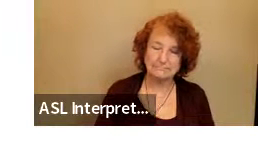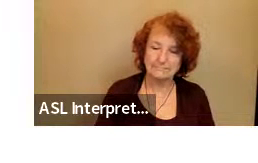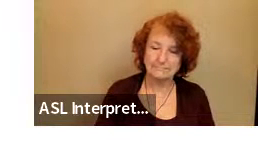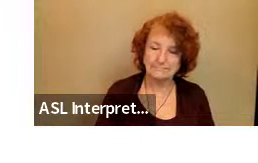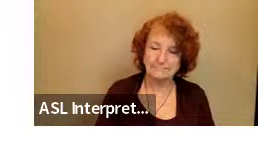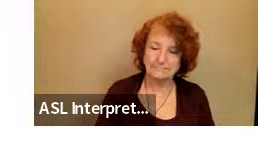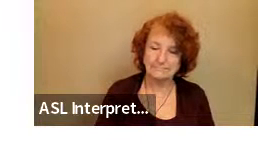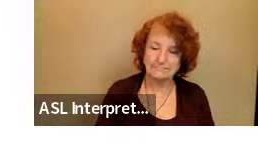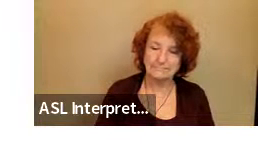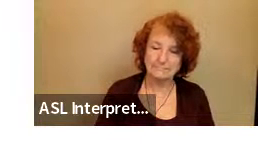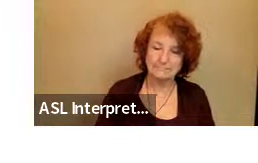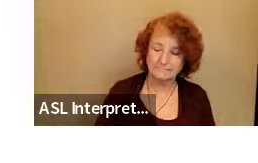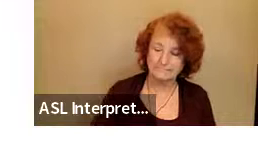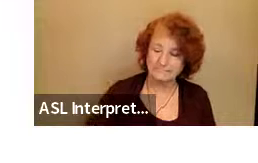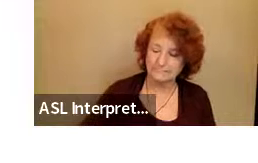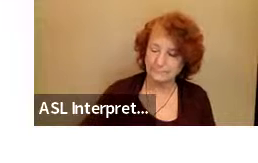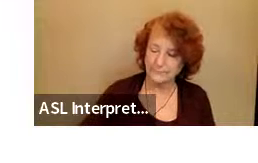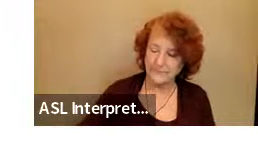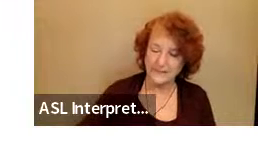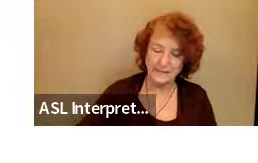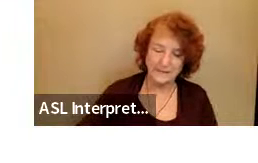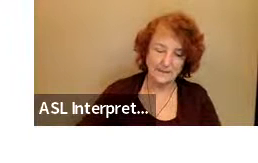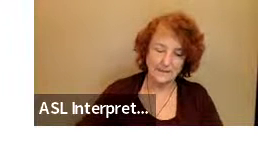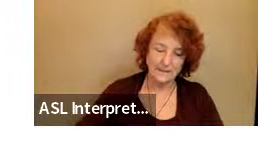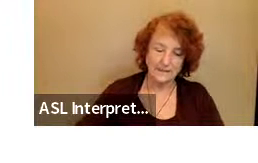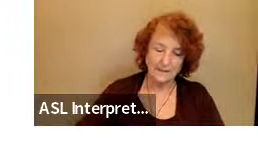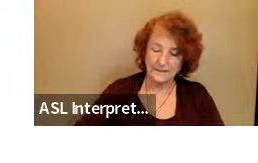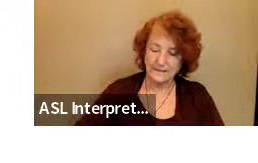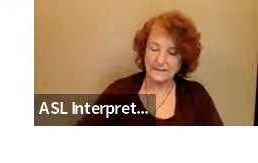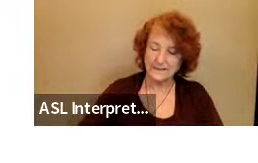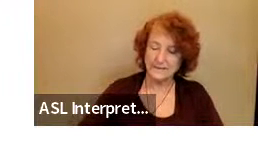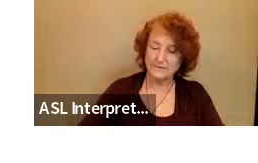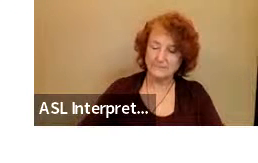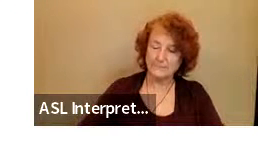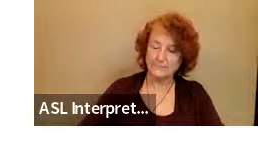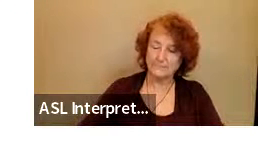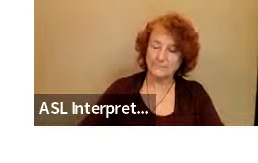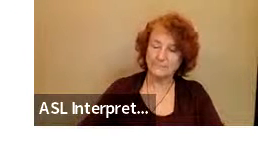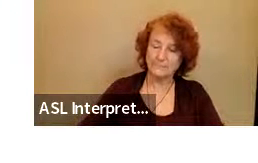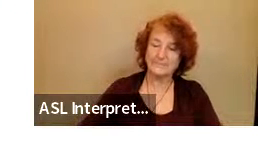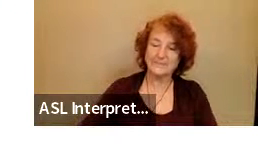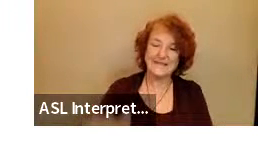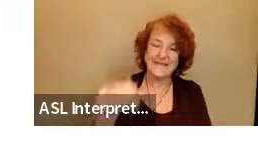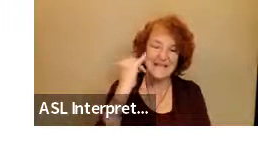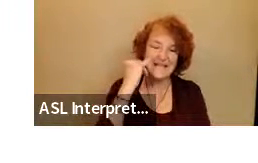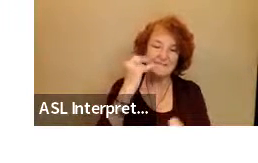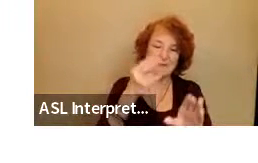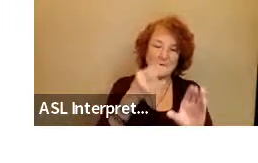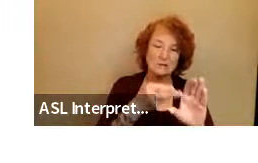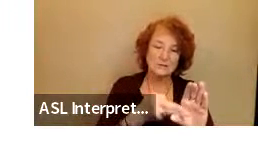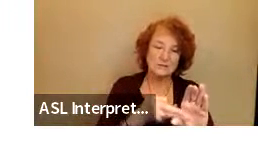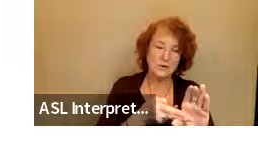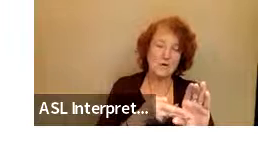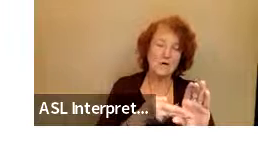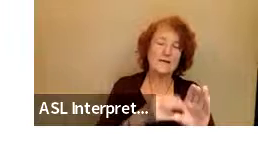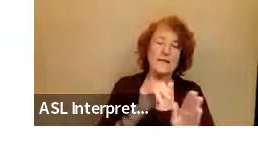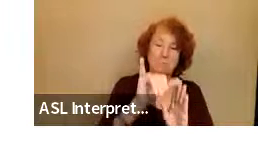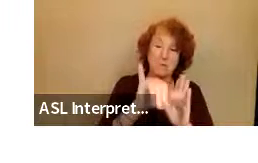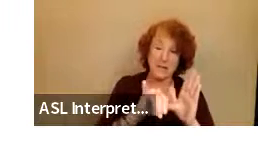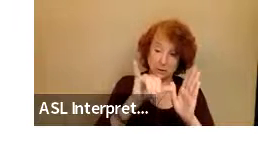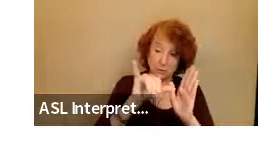If you are joining by YouTube or do get disconnected for some reason, as a reminder,